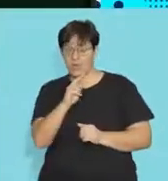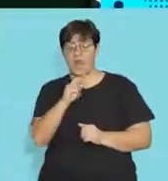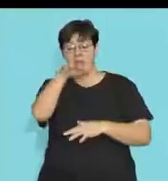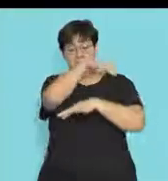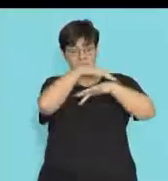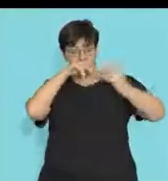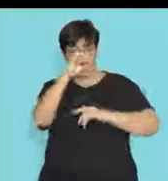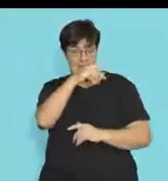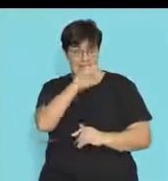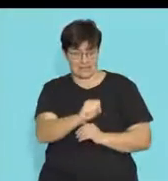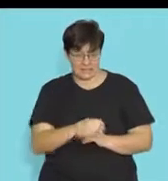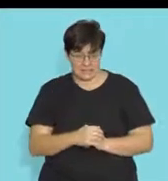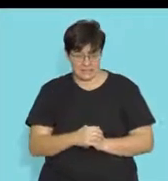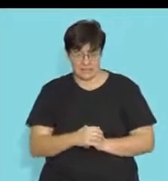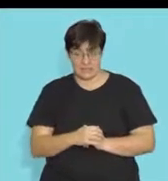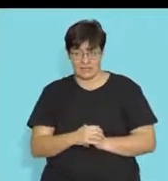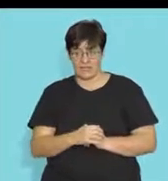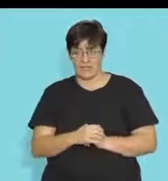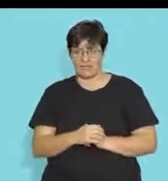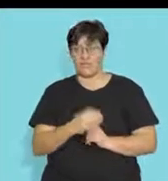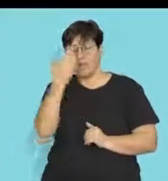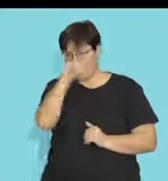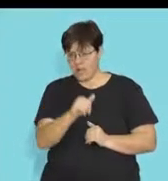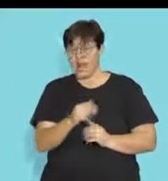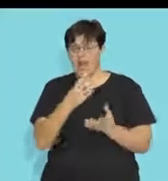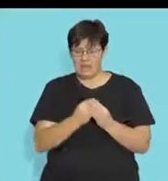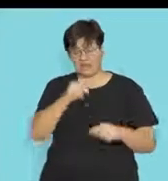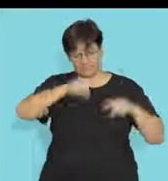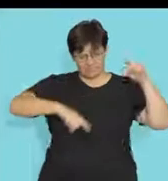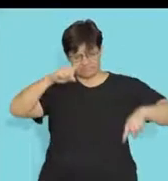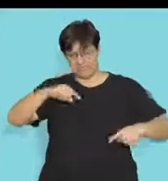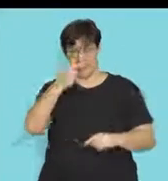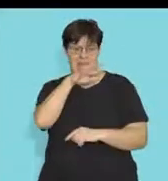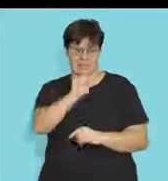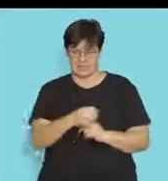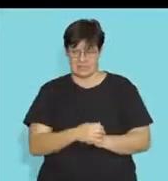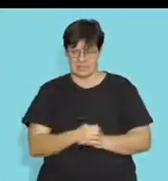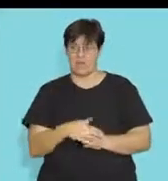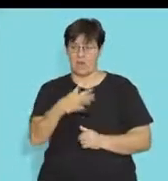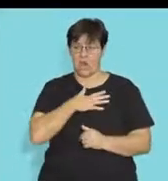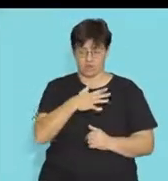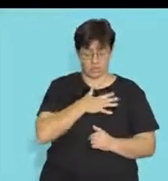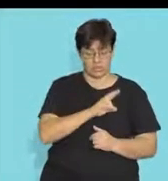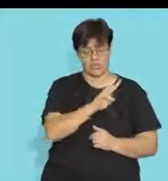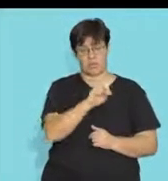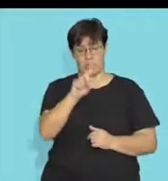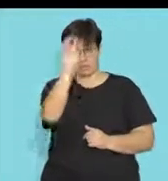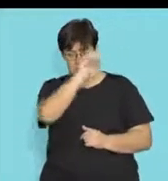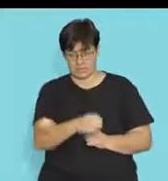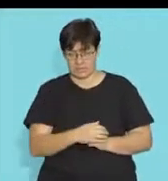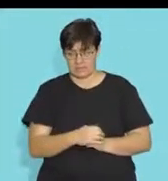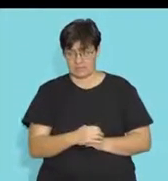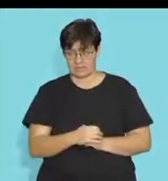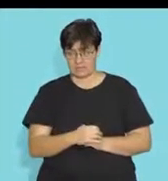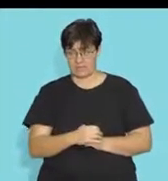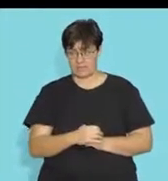at atmospheric gases, we know that it is made up of different types of gases. We have oxygen,